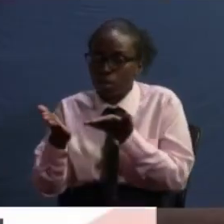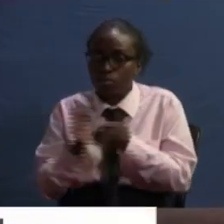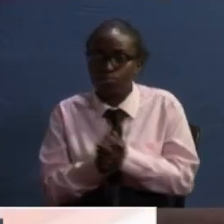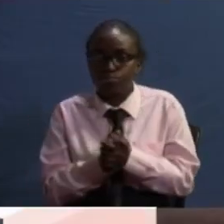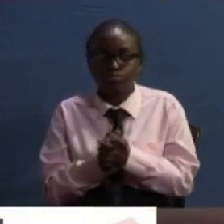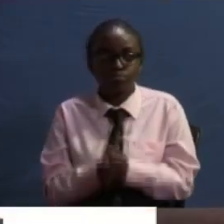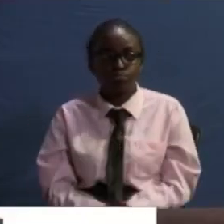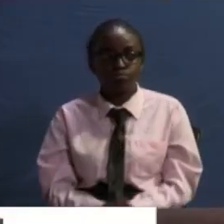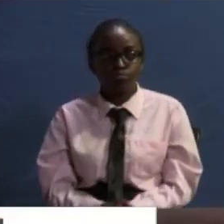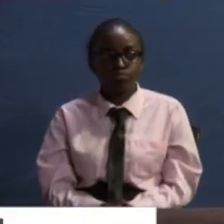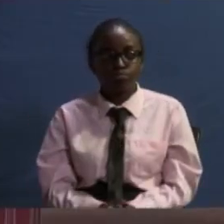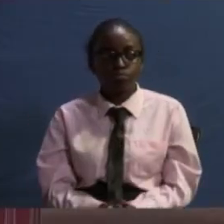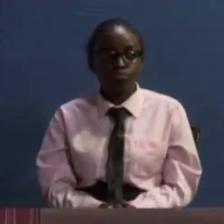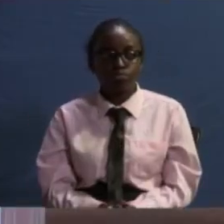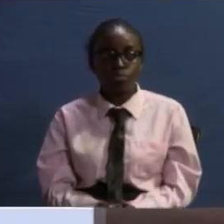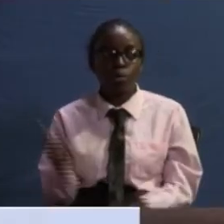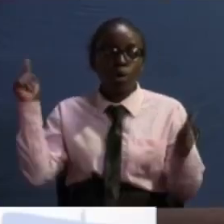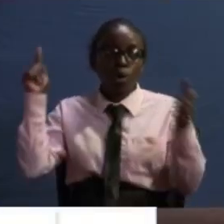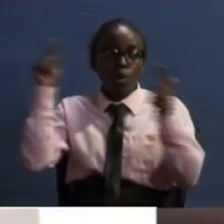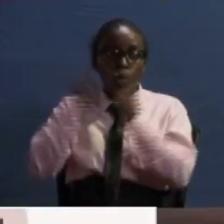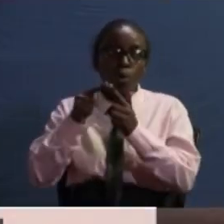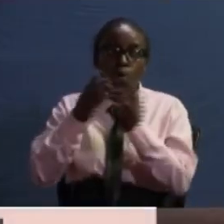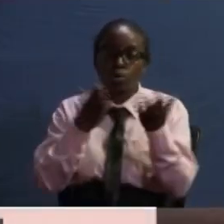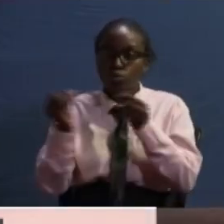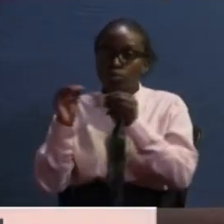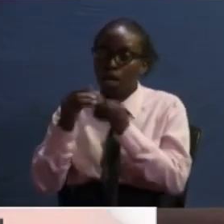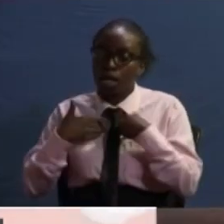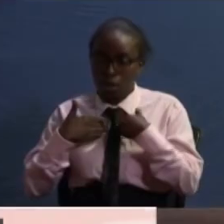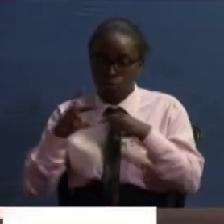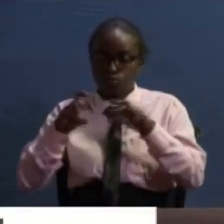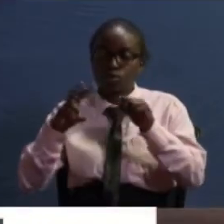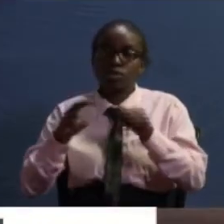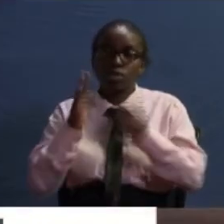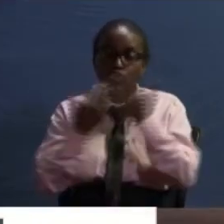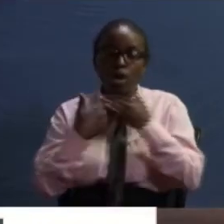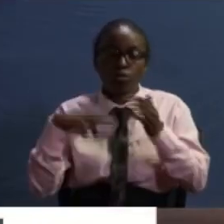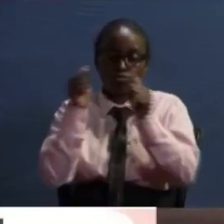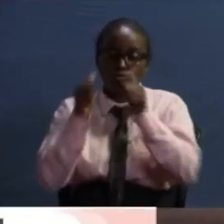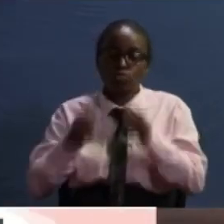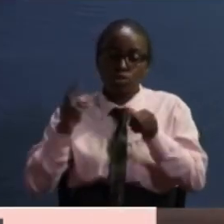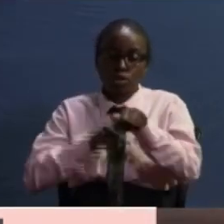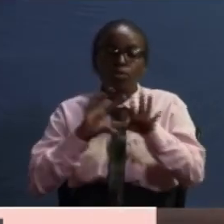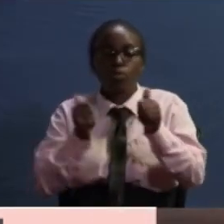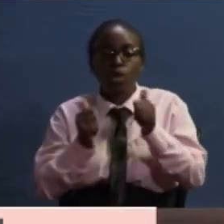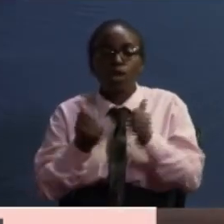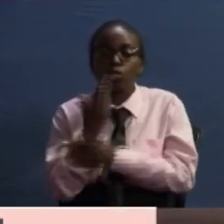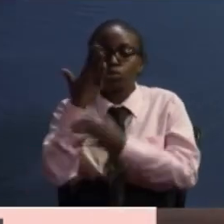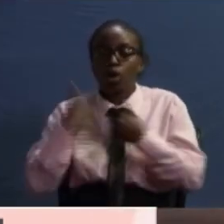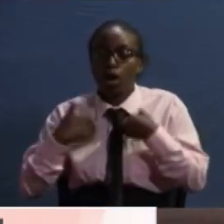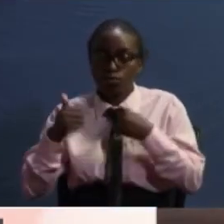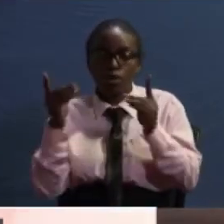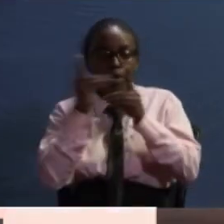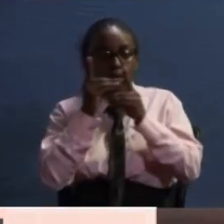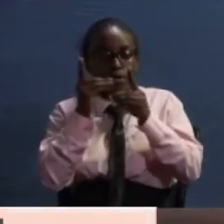inception, the goal was to develop research concept notes that would lead to generation of credible data